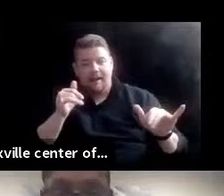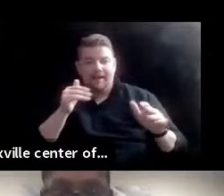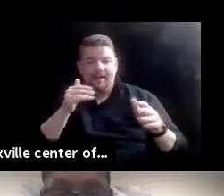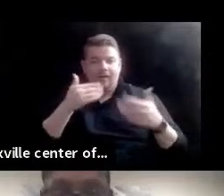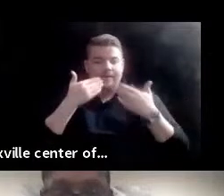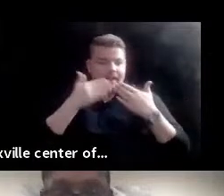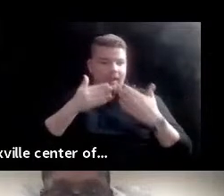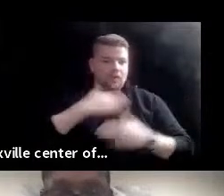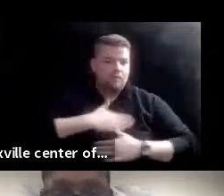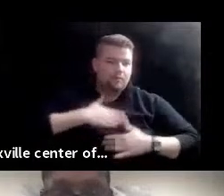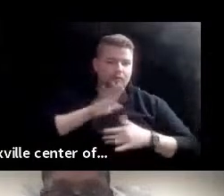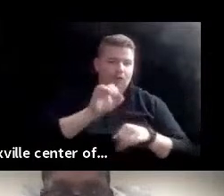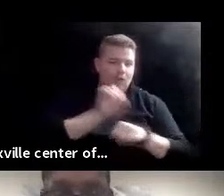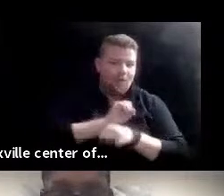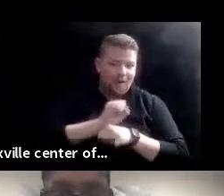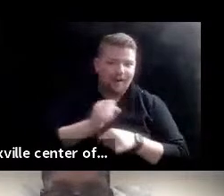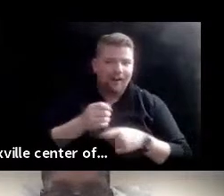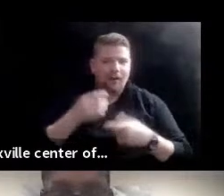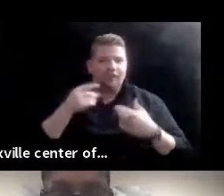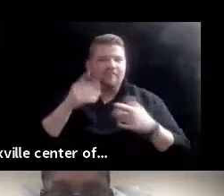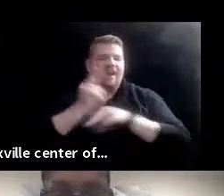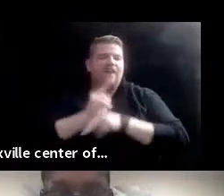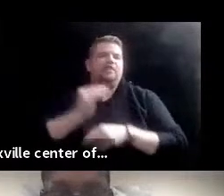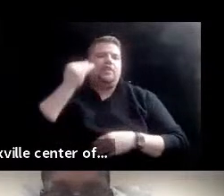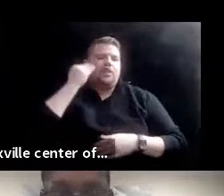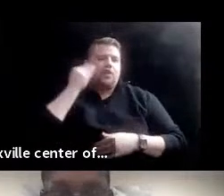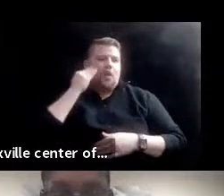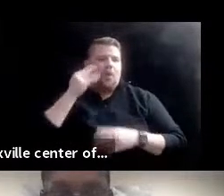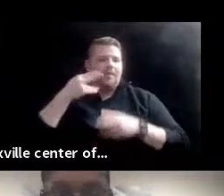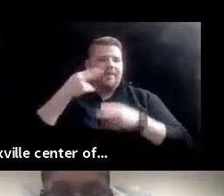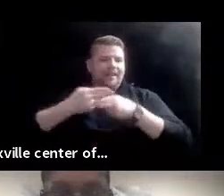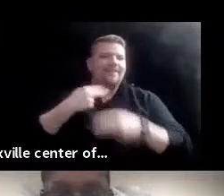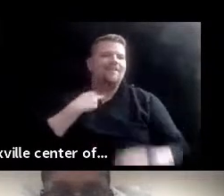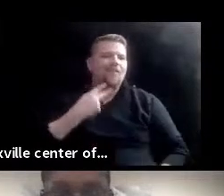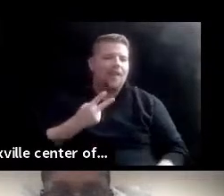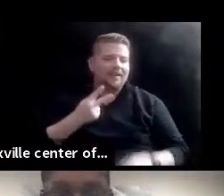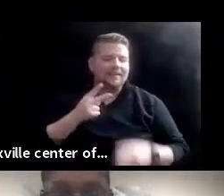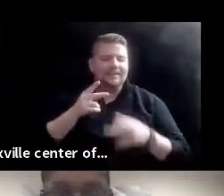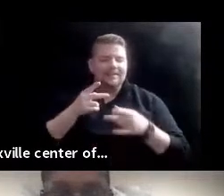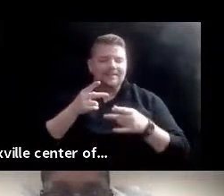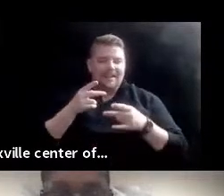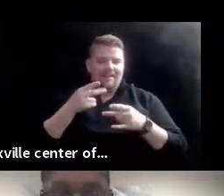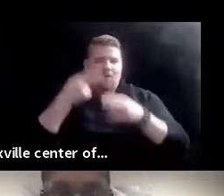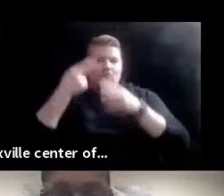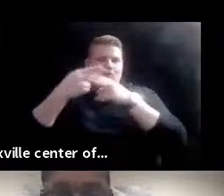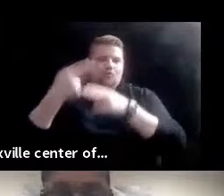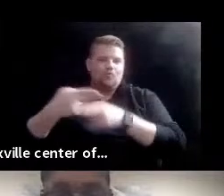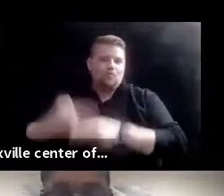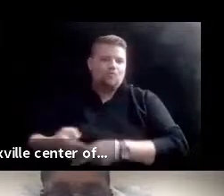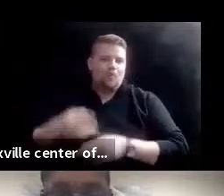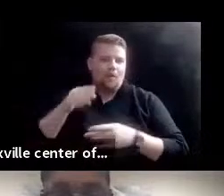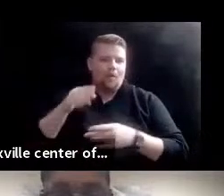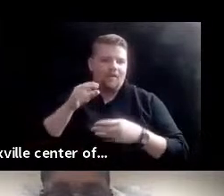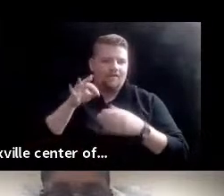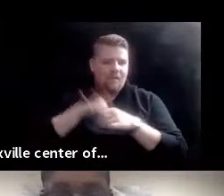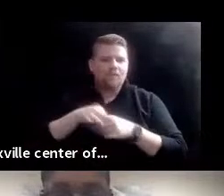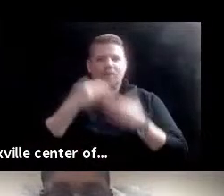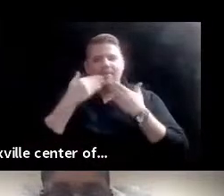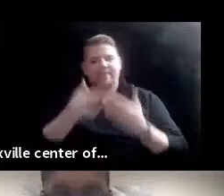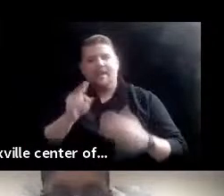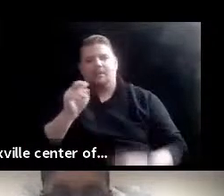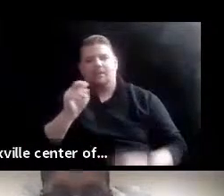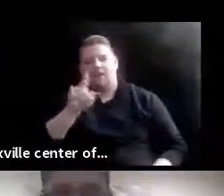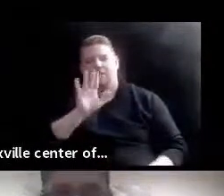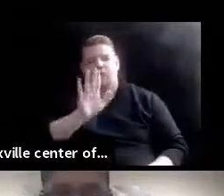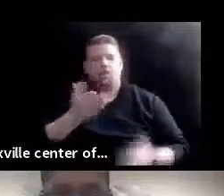know, you've kind of gotten to know the voice behind the roll call. So just to thank Narda for her service and